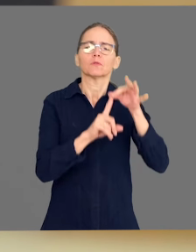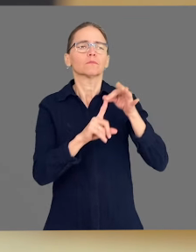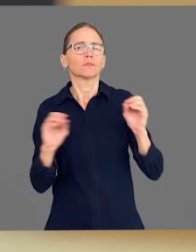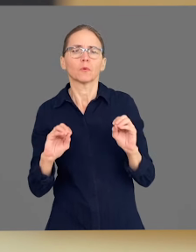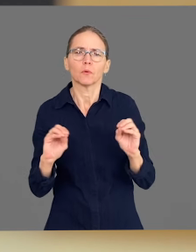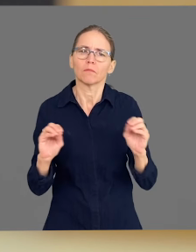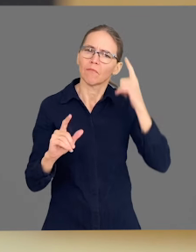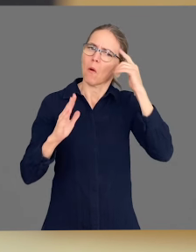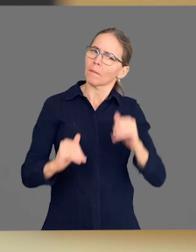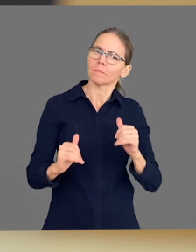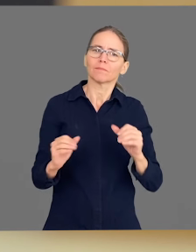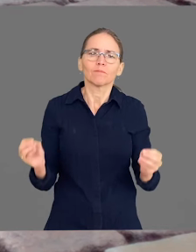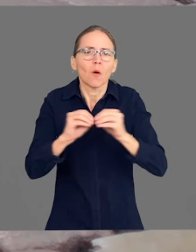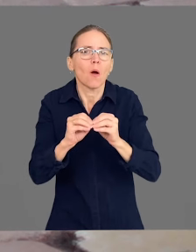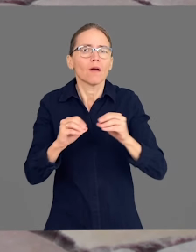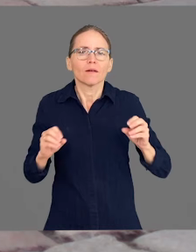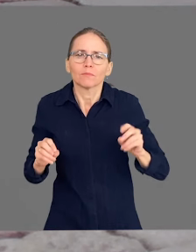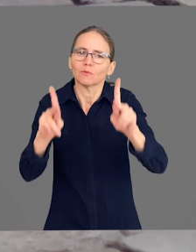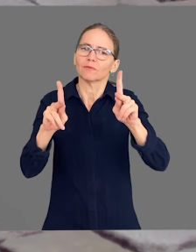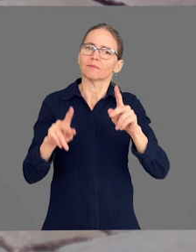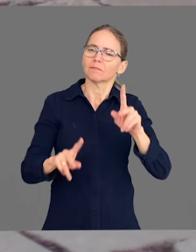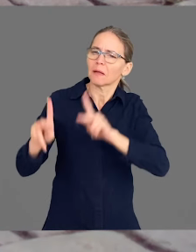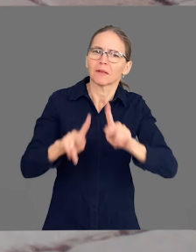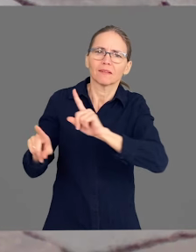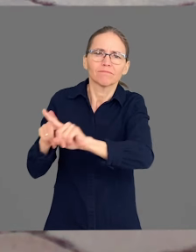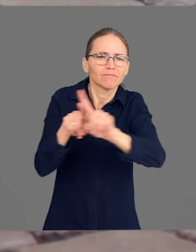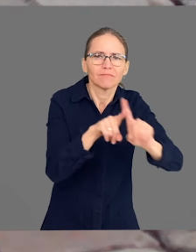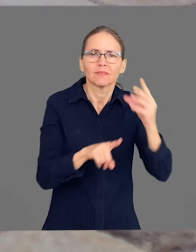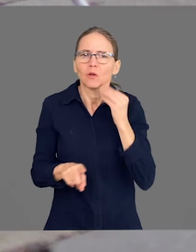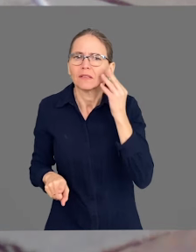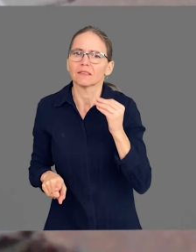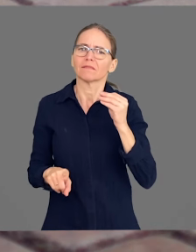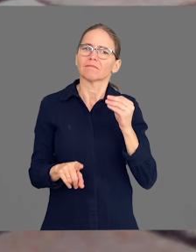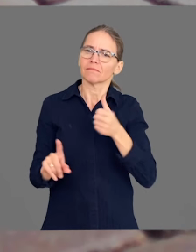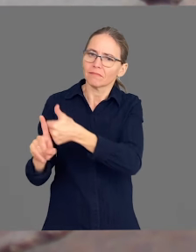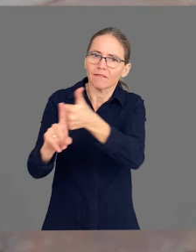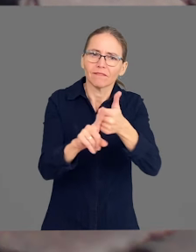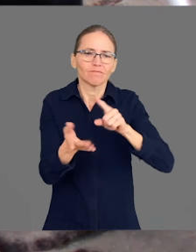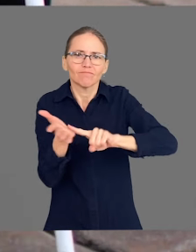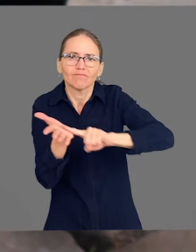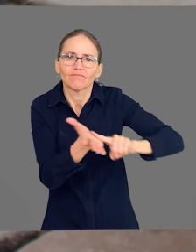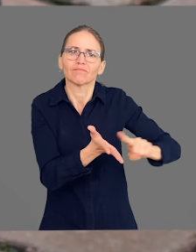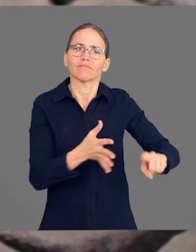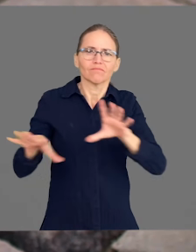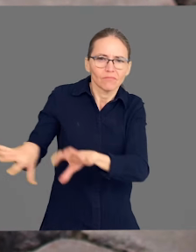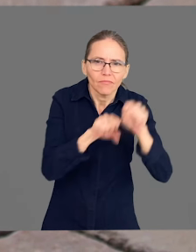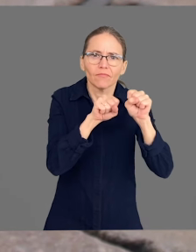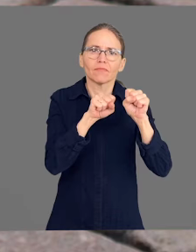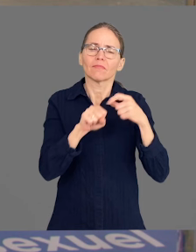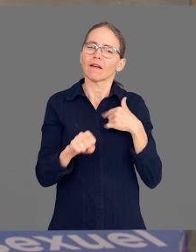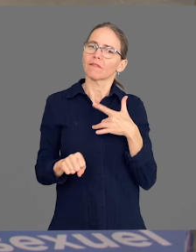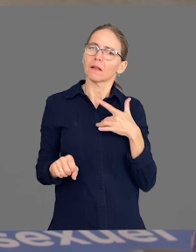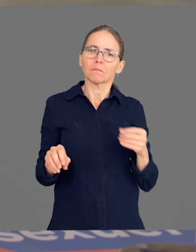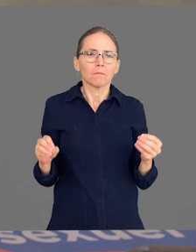that there will be more opportunities for people with these diverse experiences to contribute to research, because I think it makes what we do a lot